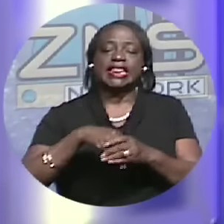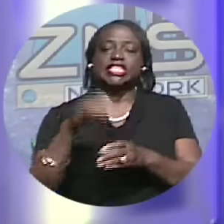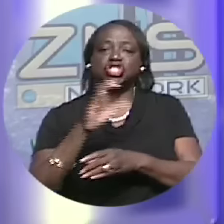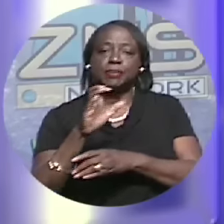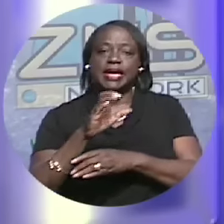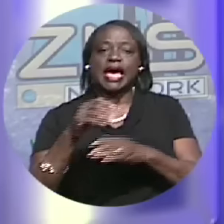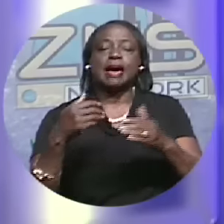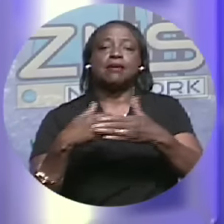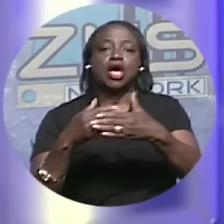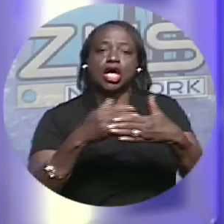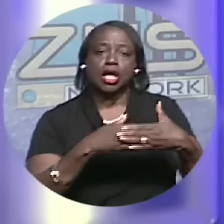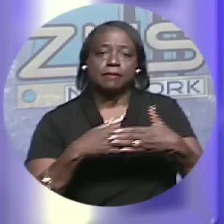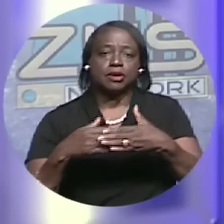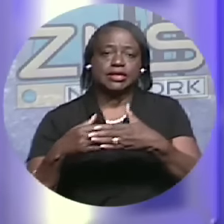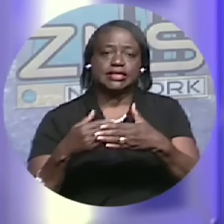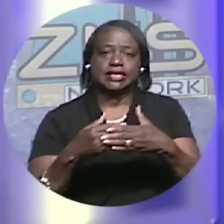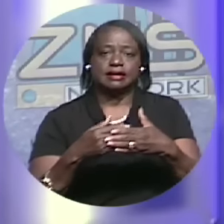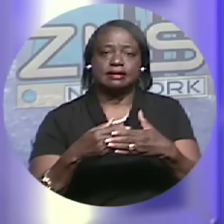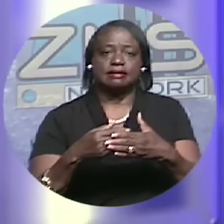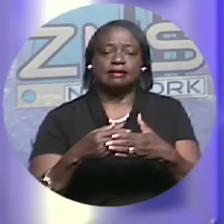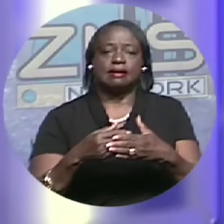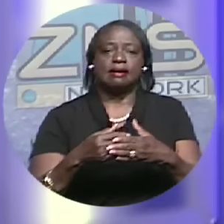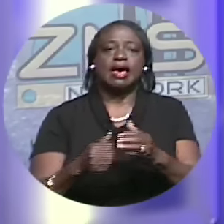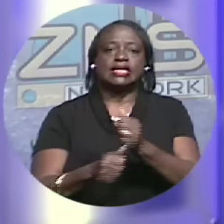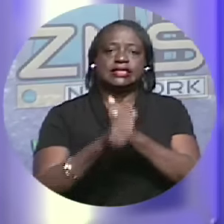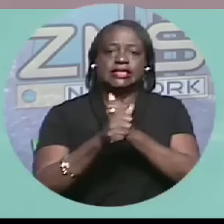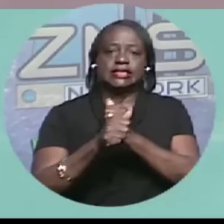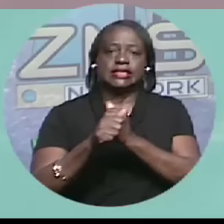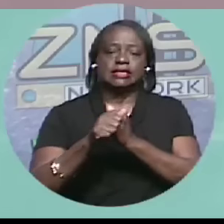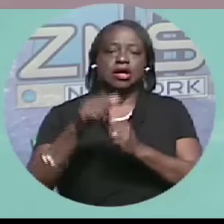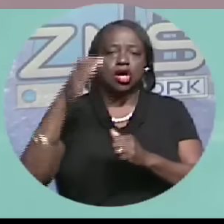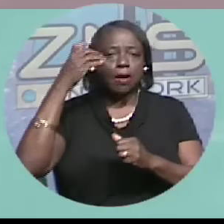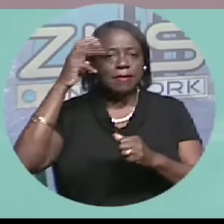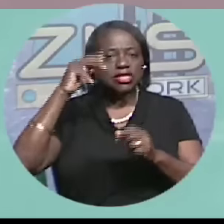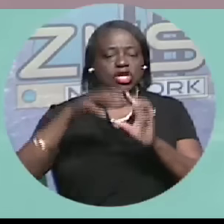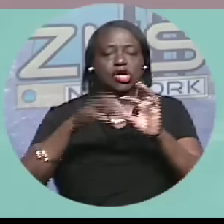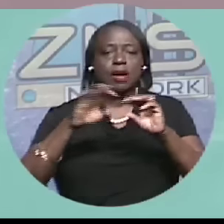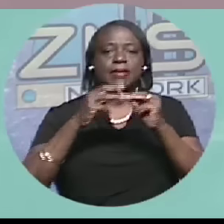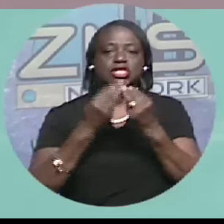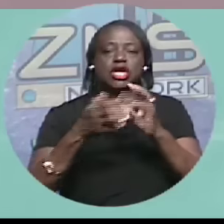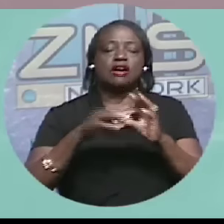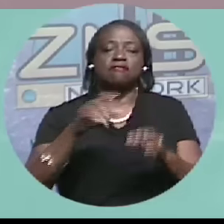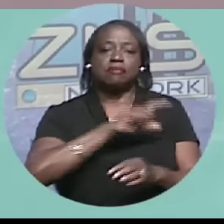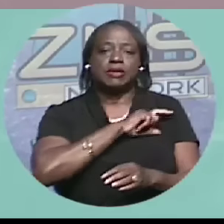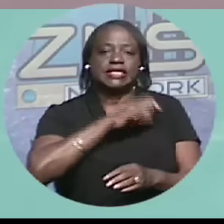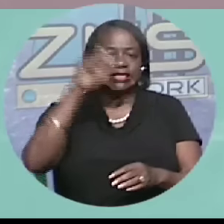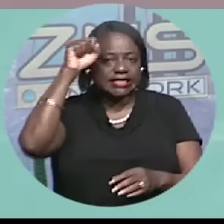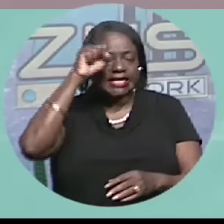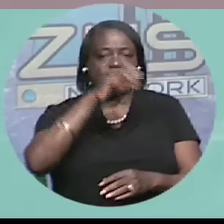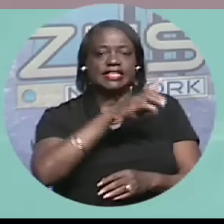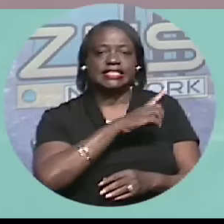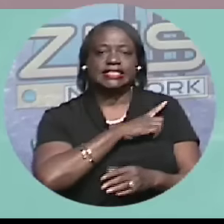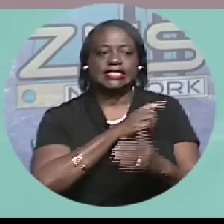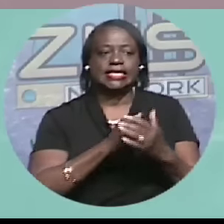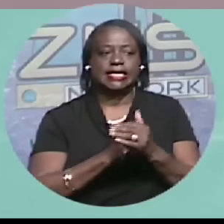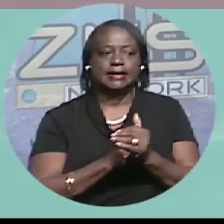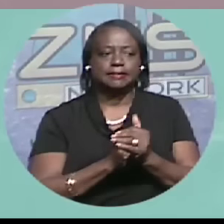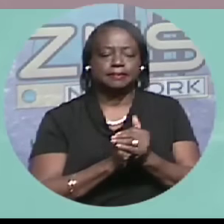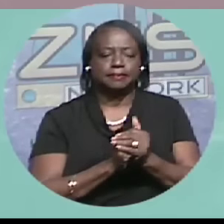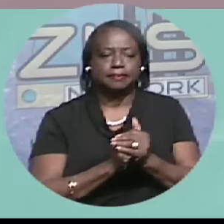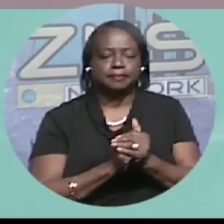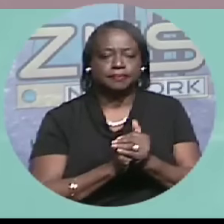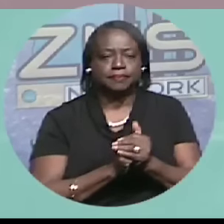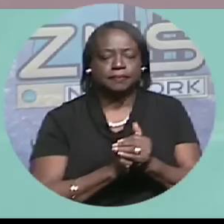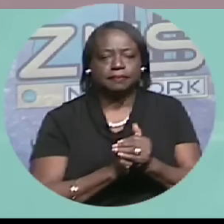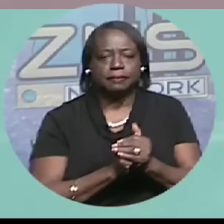again, here's Assistant Commissioner of Police Stephen Dean. We continue this morning actively officers on